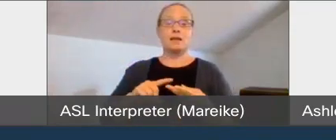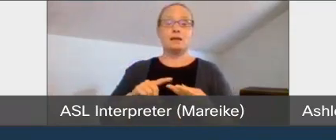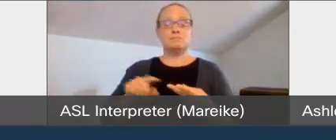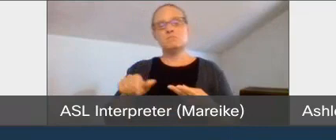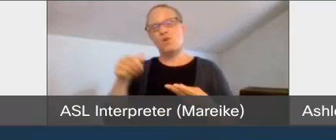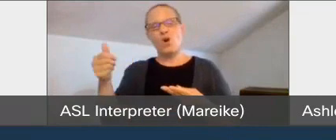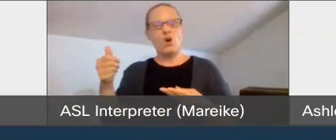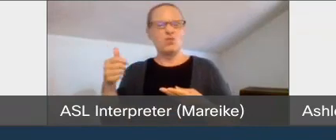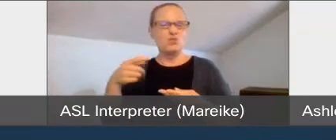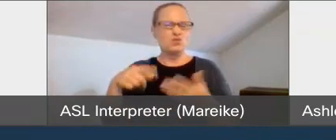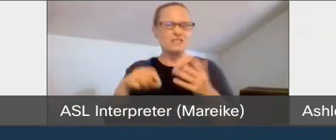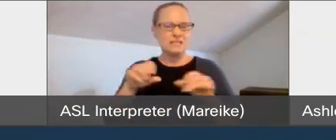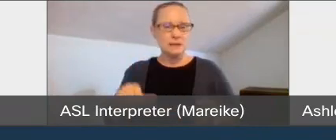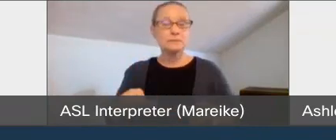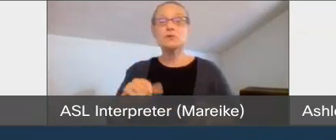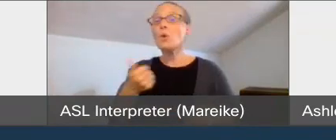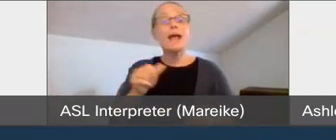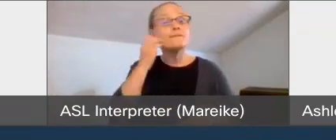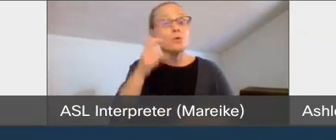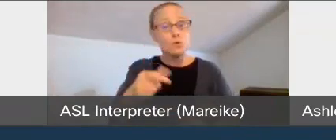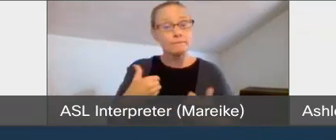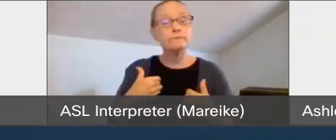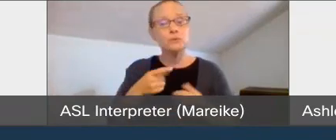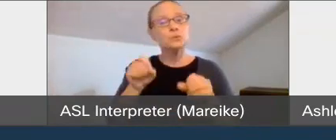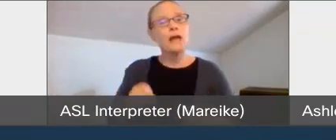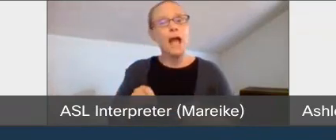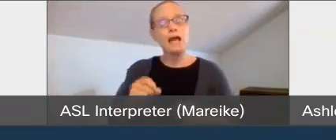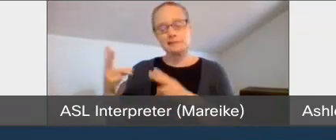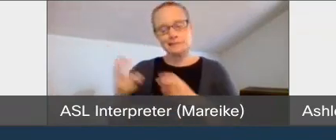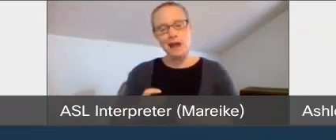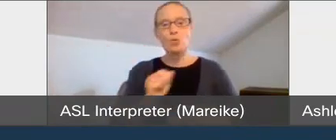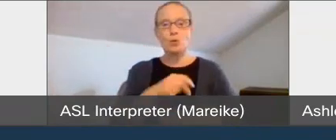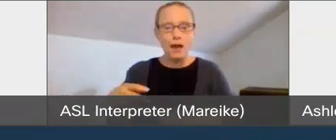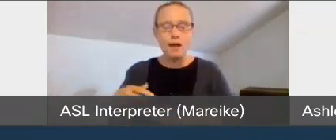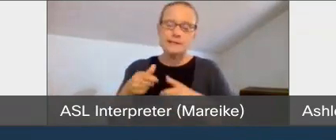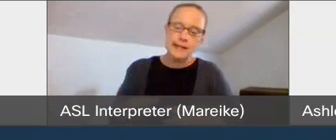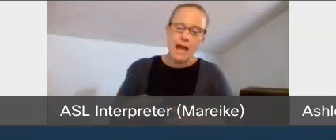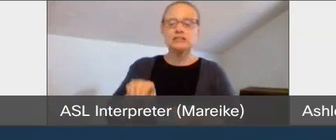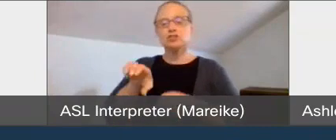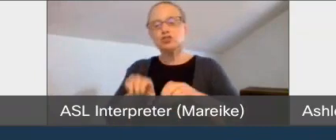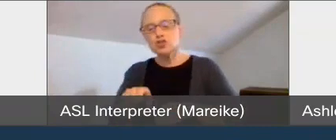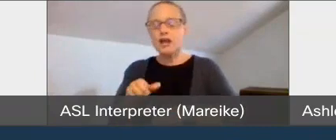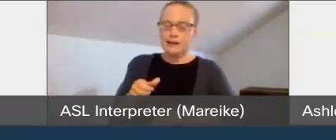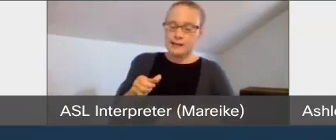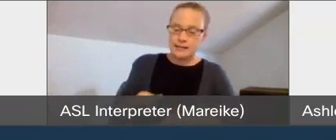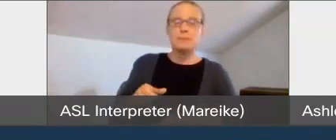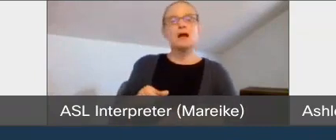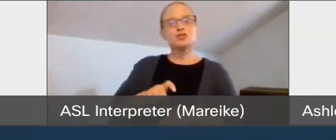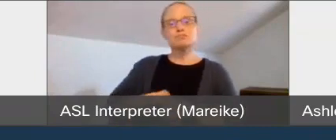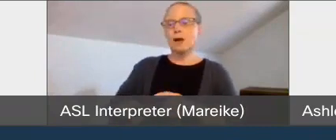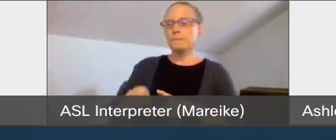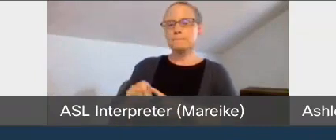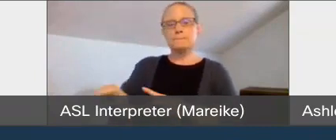other sources. So any phone that you have, you can get the app, you can text, chat, or hit a button, and you can call directly in. This was